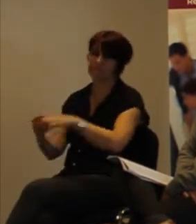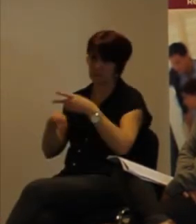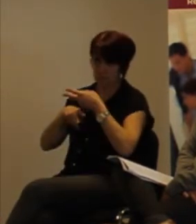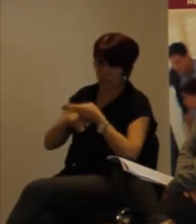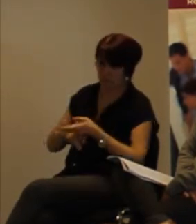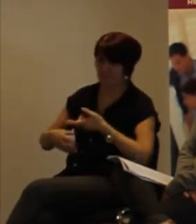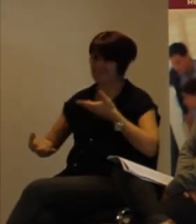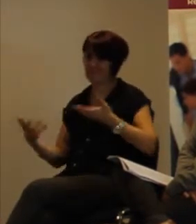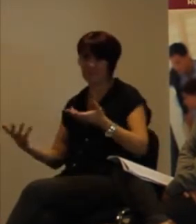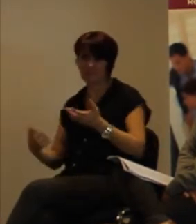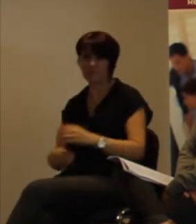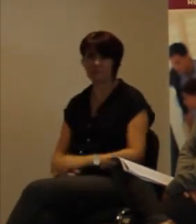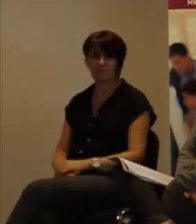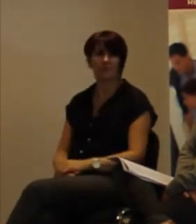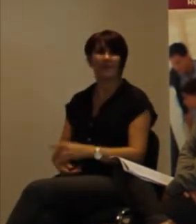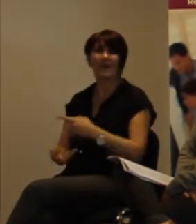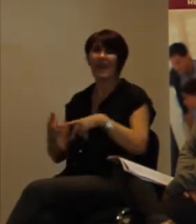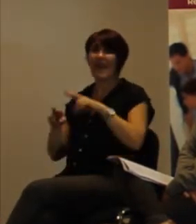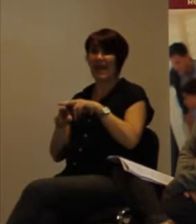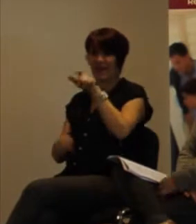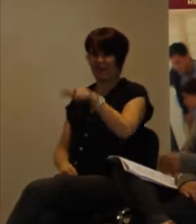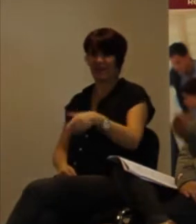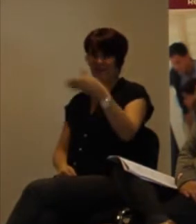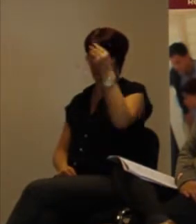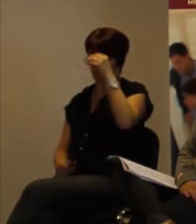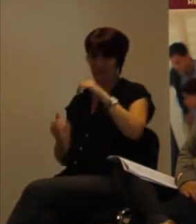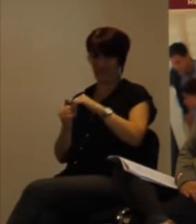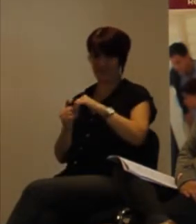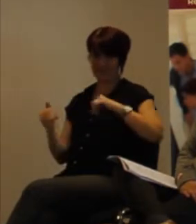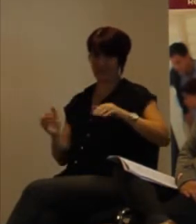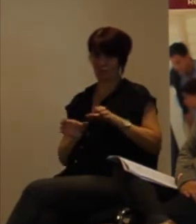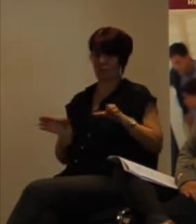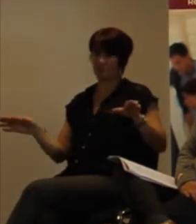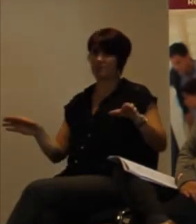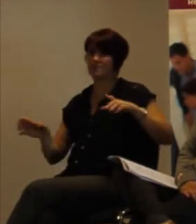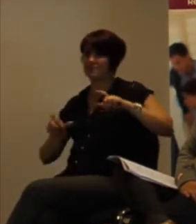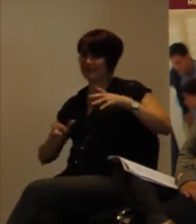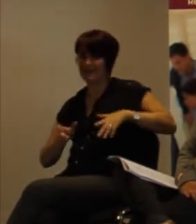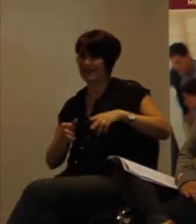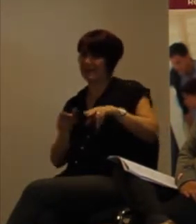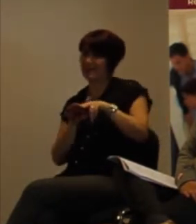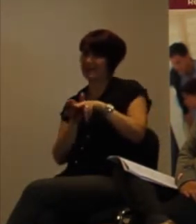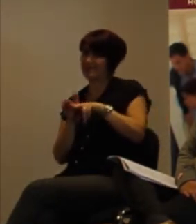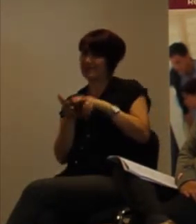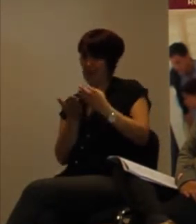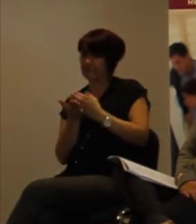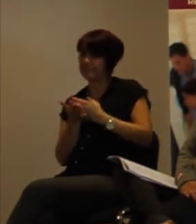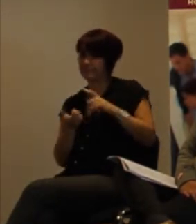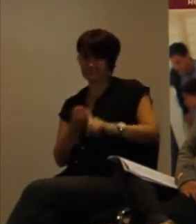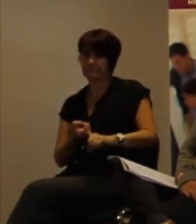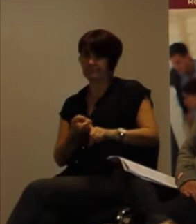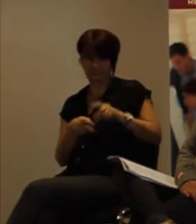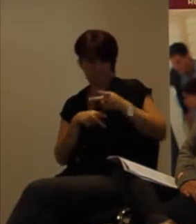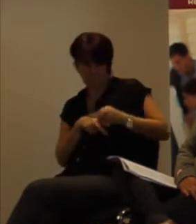So again, if the learners moved away from the main body of learners, the conditions apply